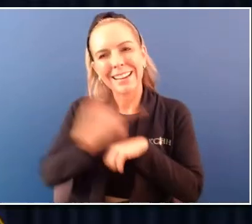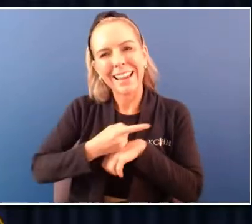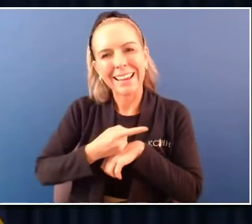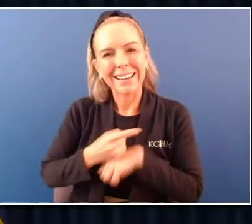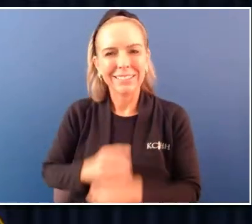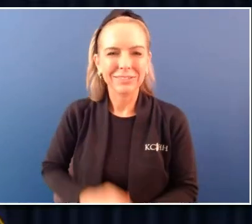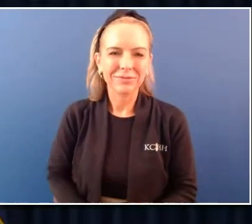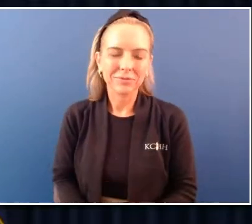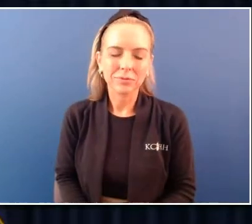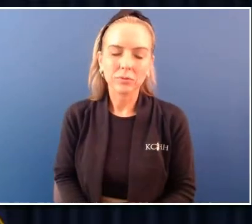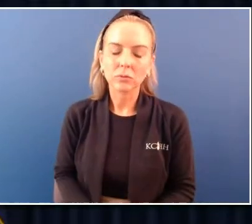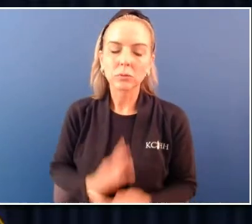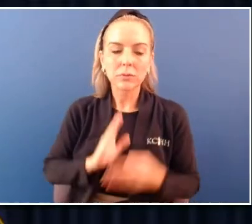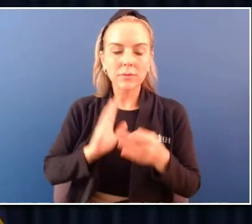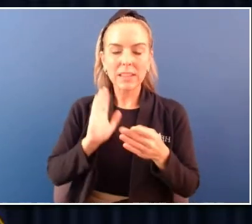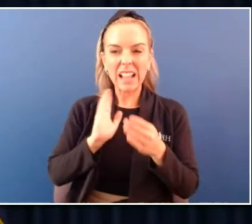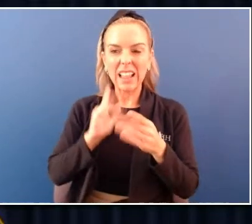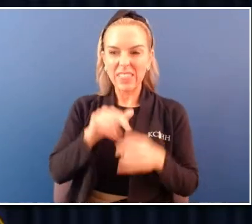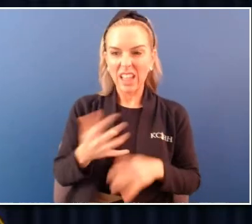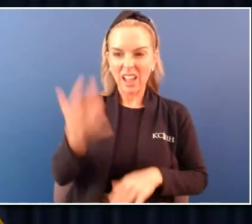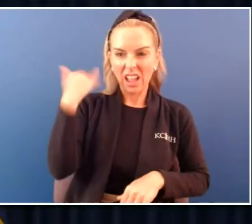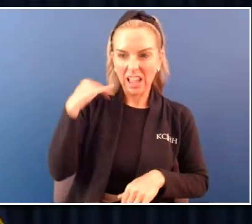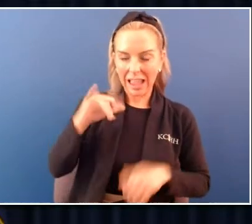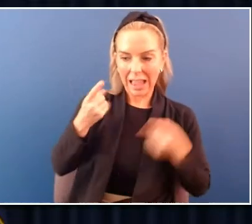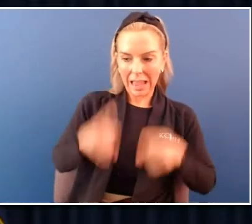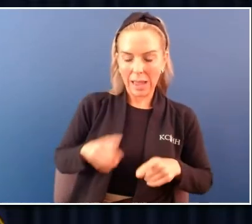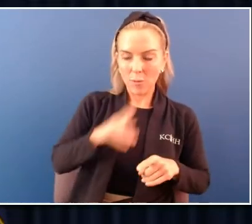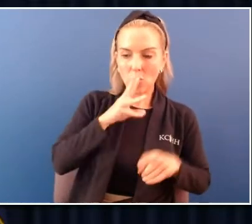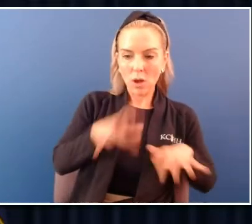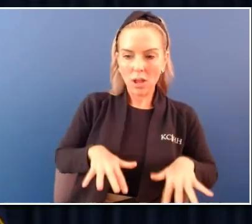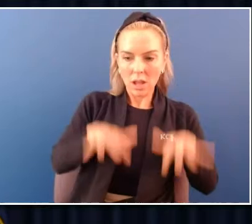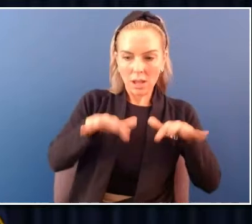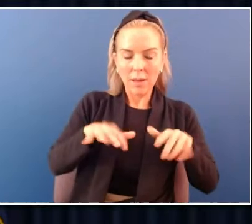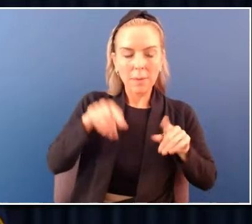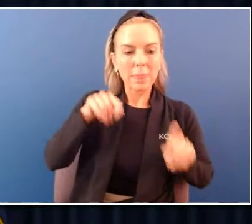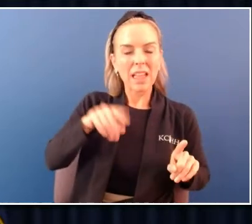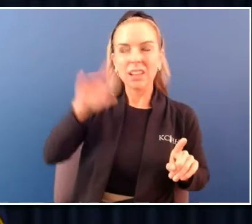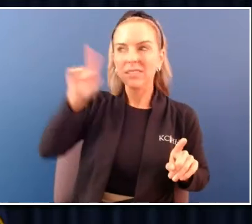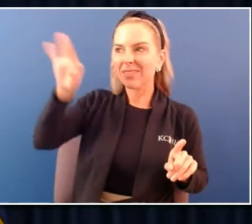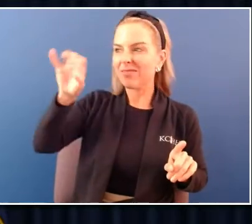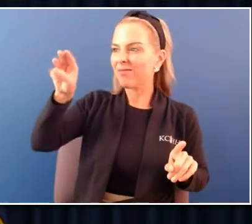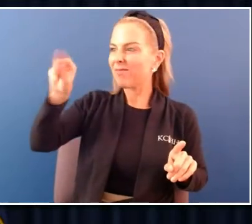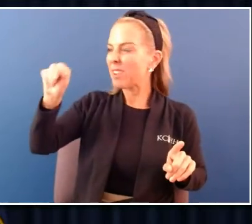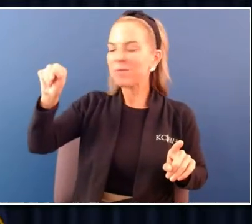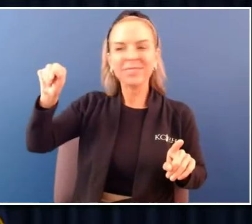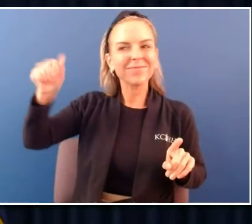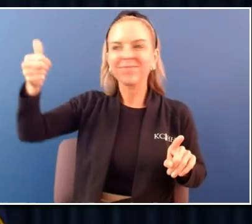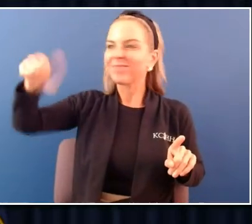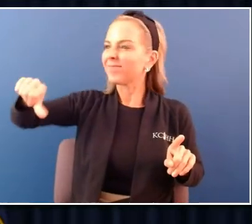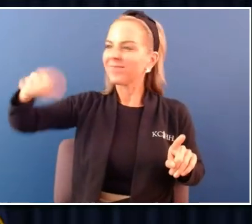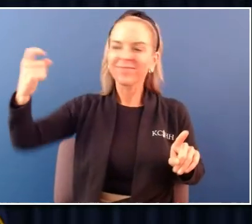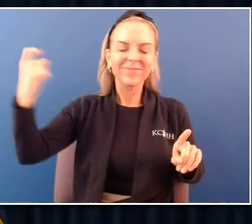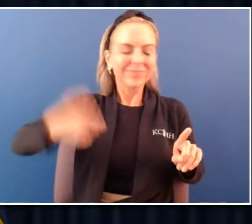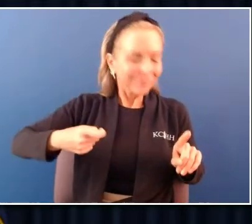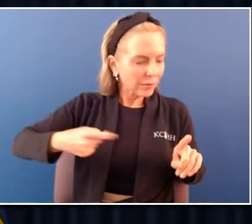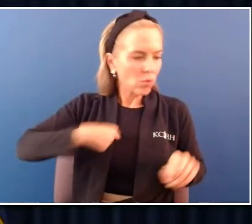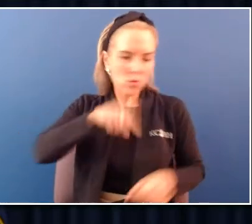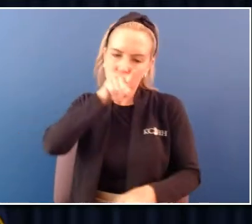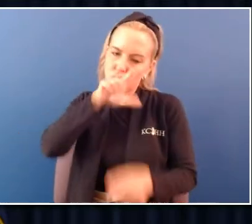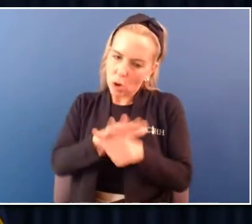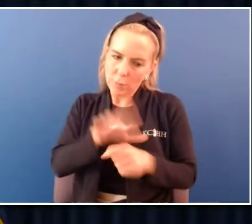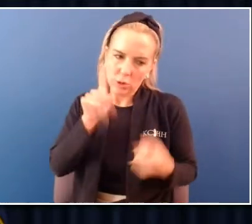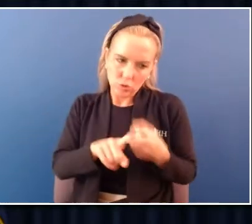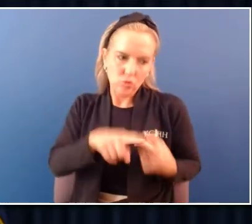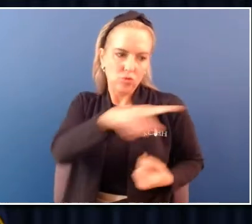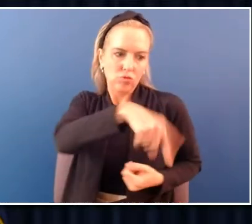After the flooding and the difficult news that federal aid would not be there, we made a promise to Judge Hamilton, his magistrates, and the community